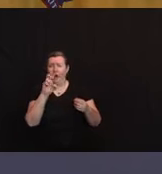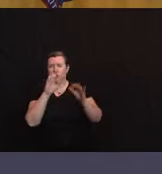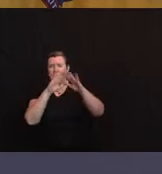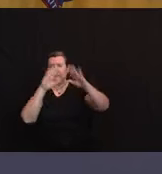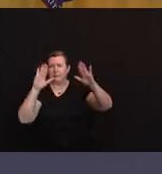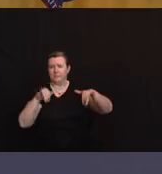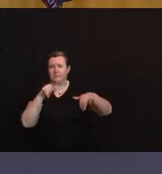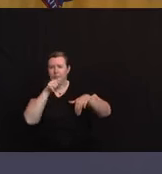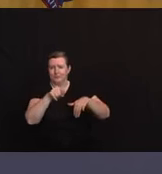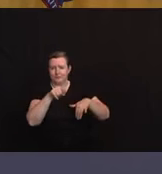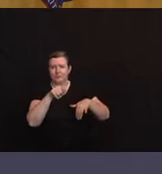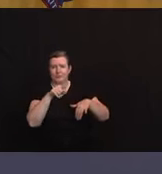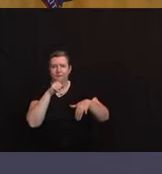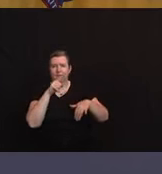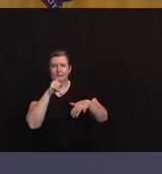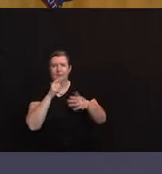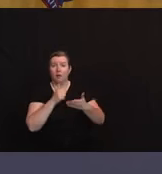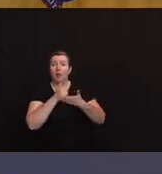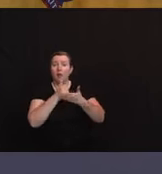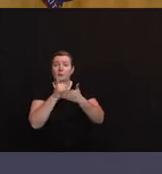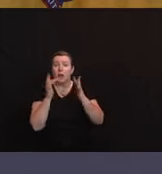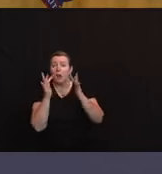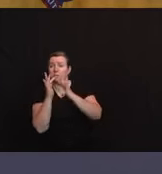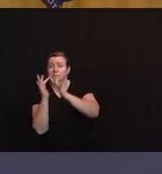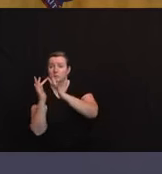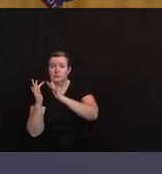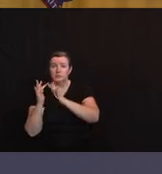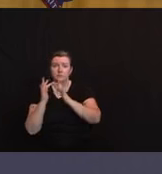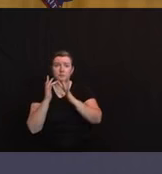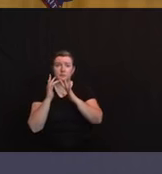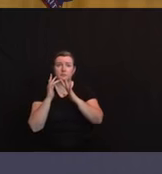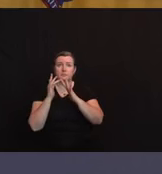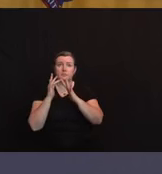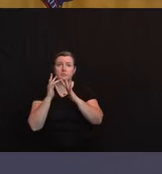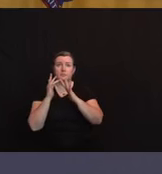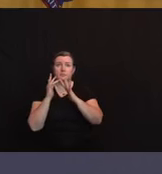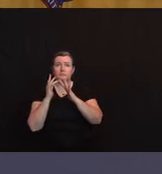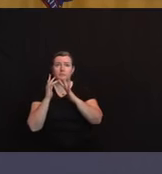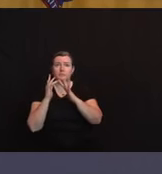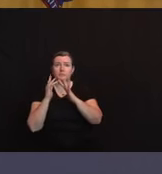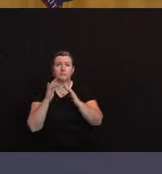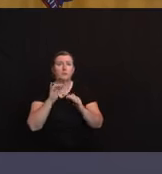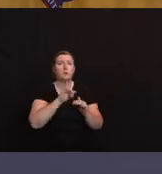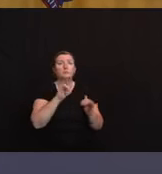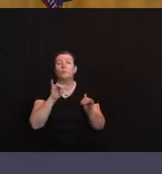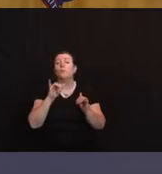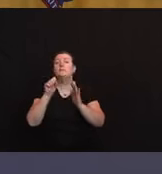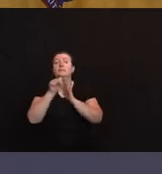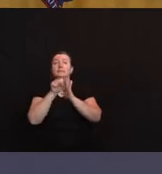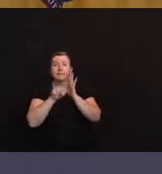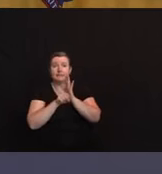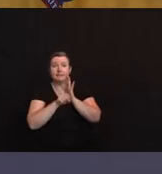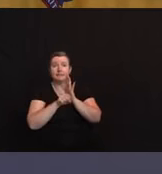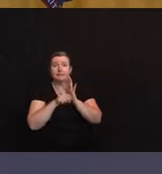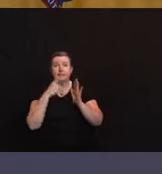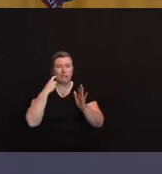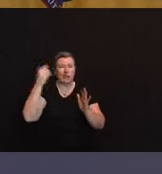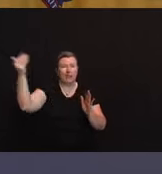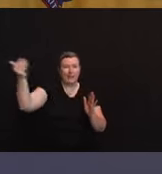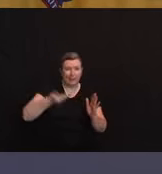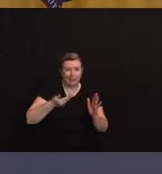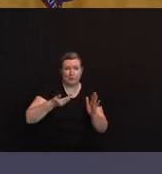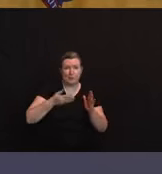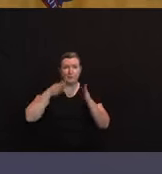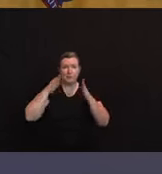statewide, or the response rate to these calls? And finally, has the state hired another entity to assist with the contact